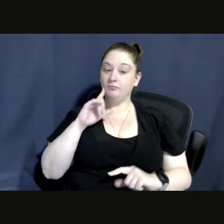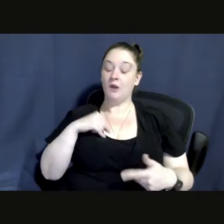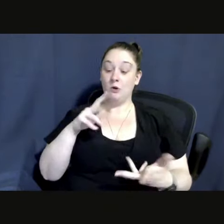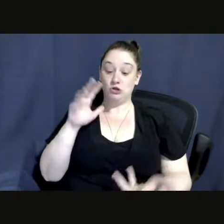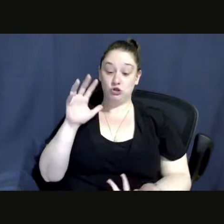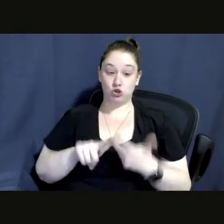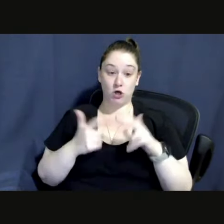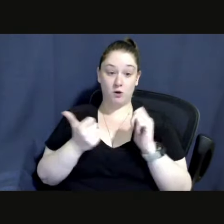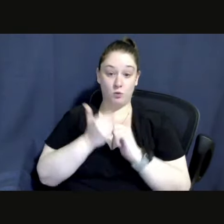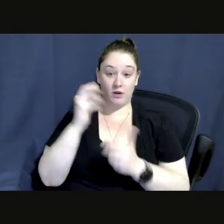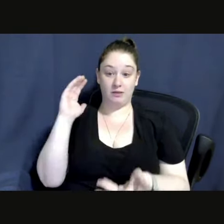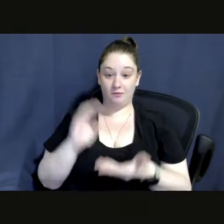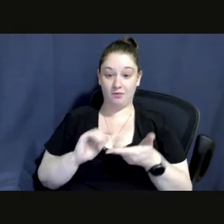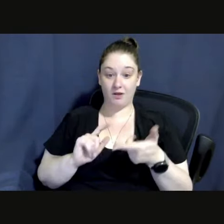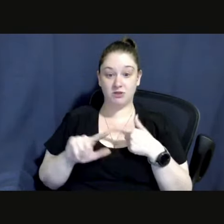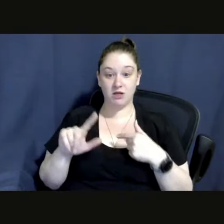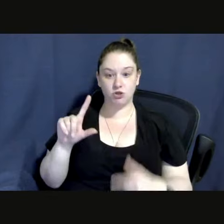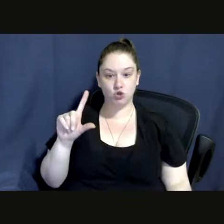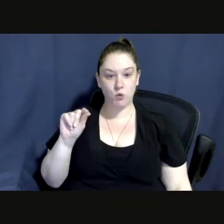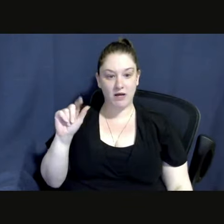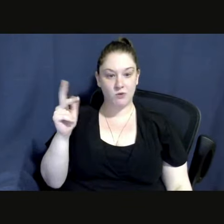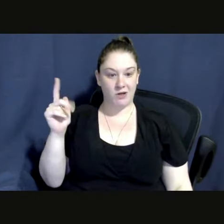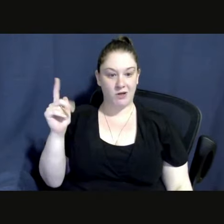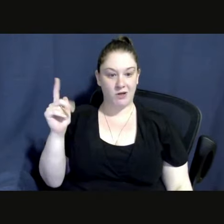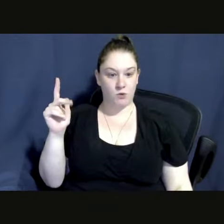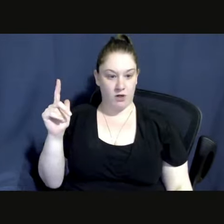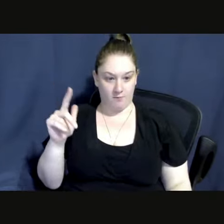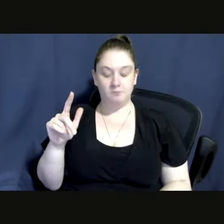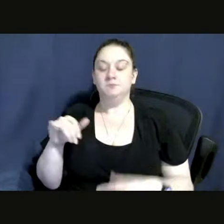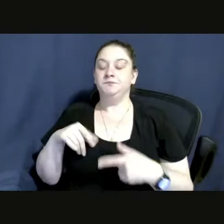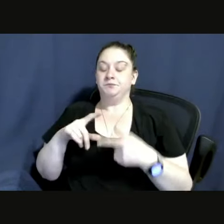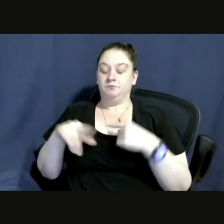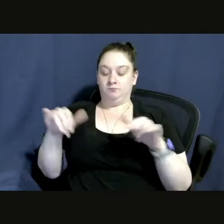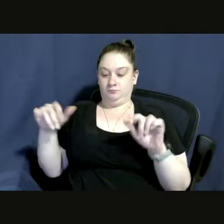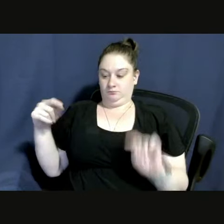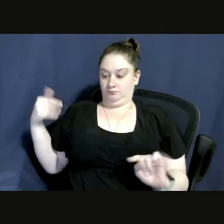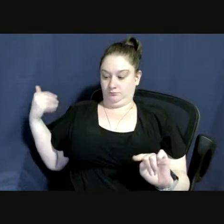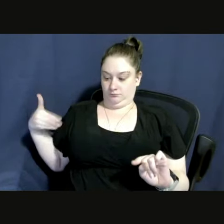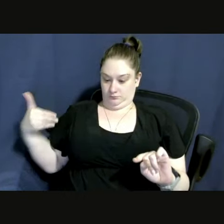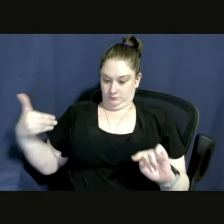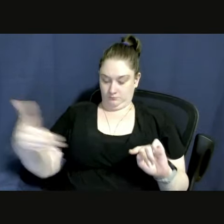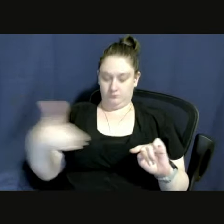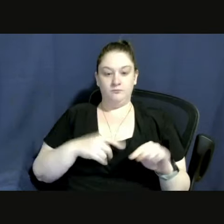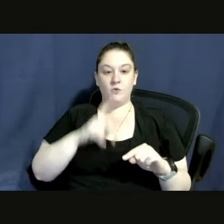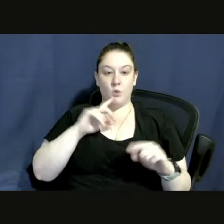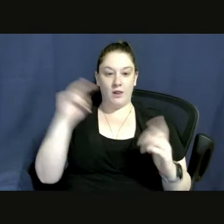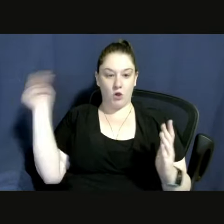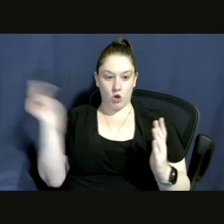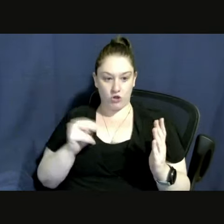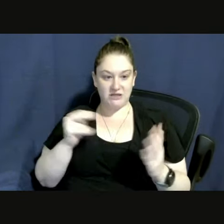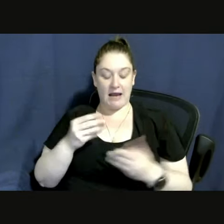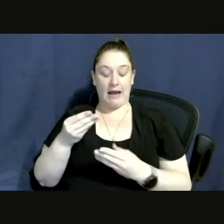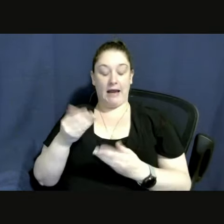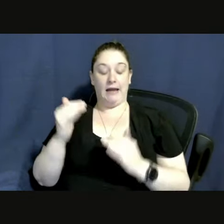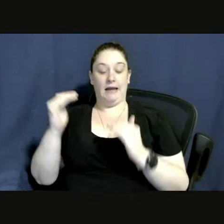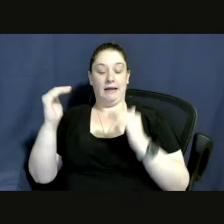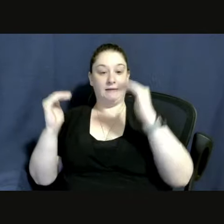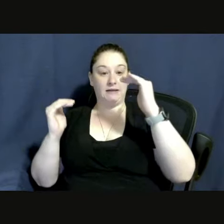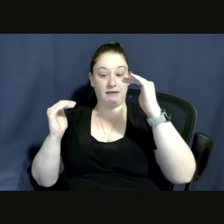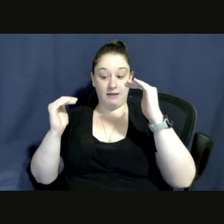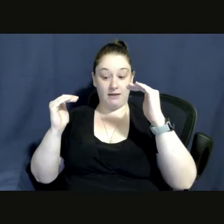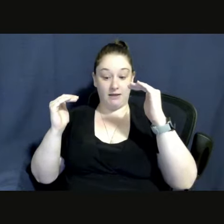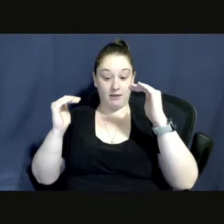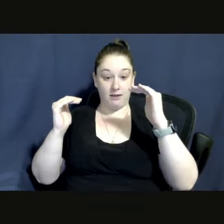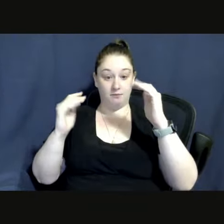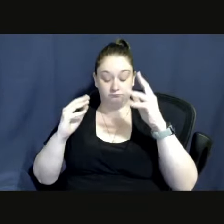we did use fund balance to balance the budget, to balance expenditures in 2023.